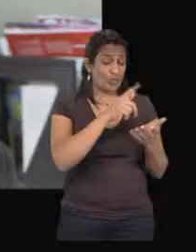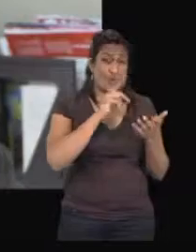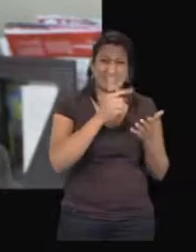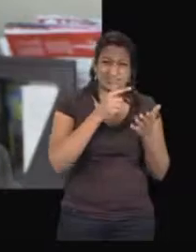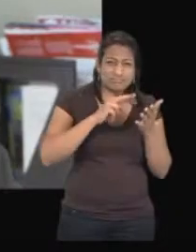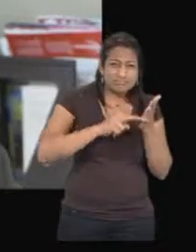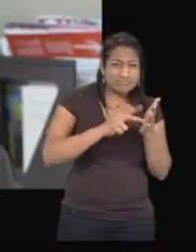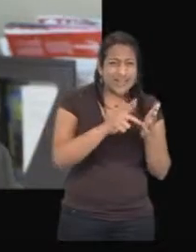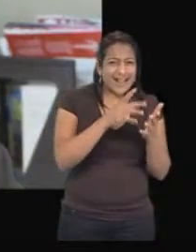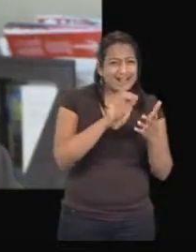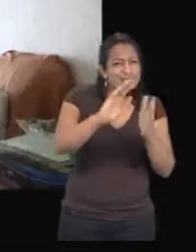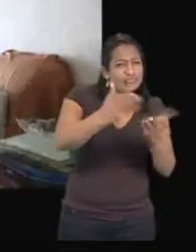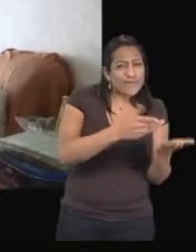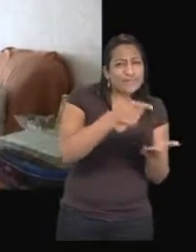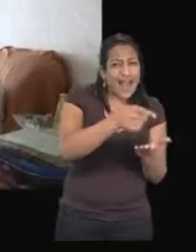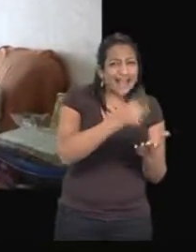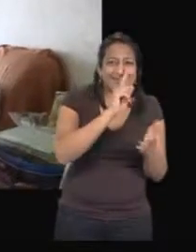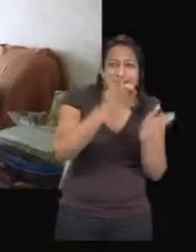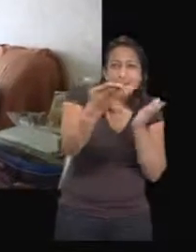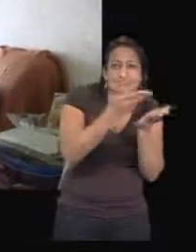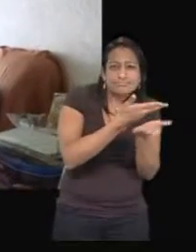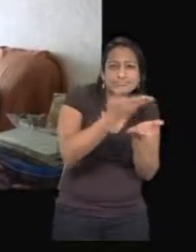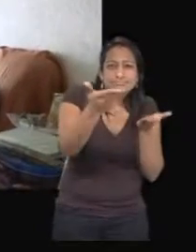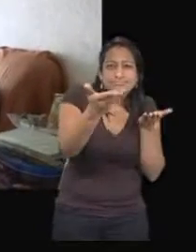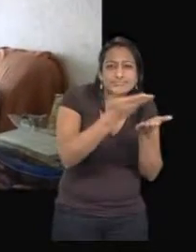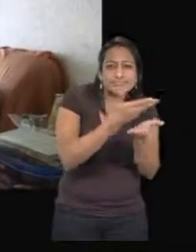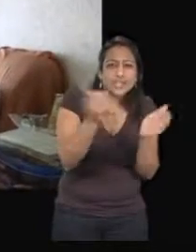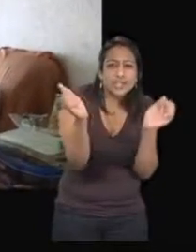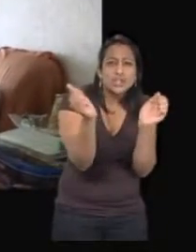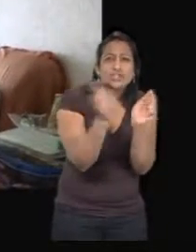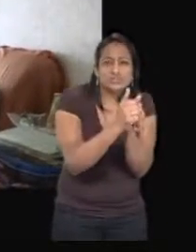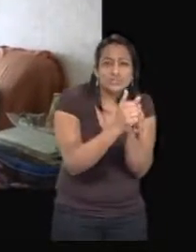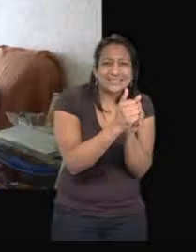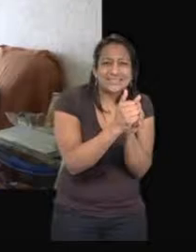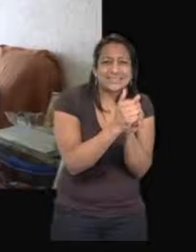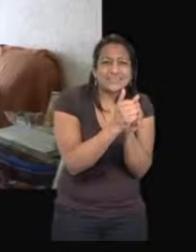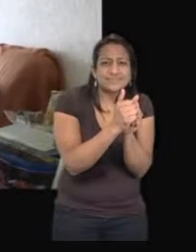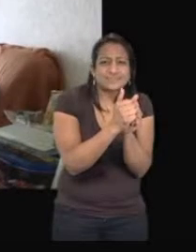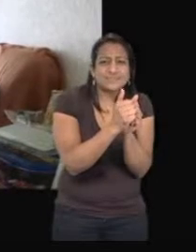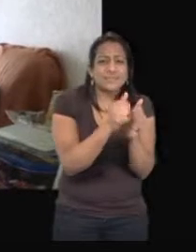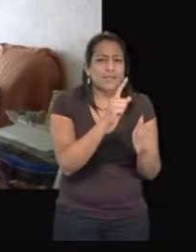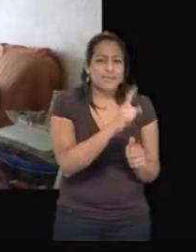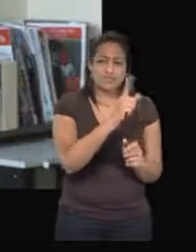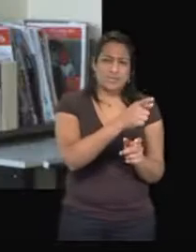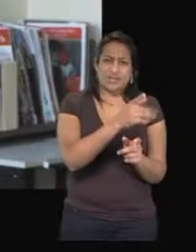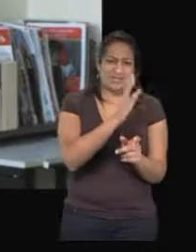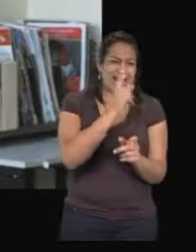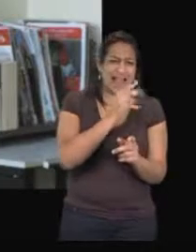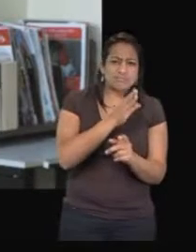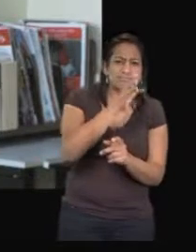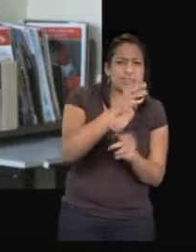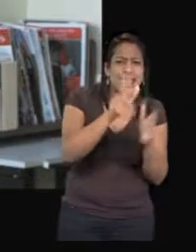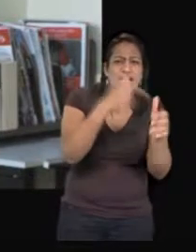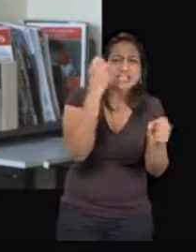produced by Jean and Alfred in connection and with support from the providing agency. They